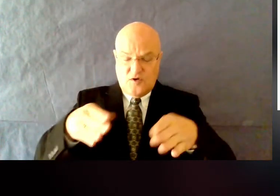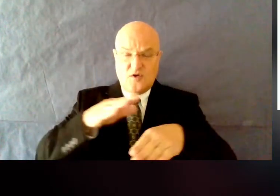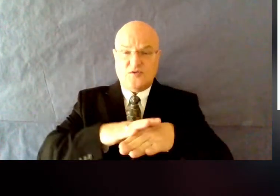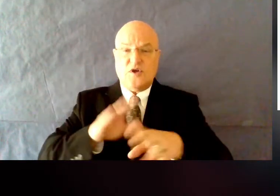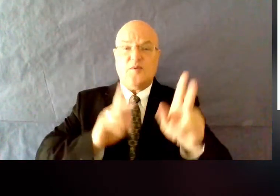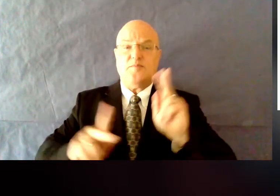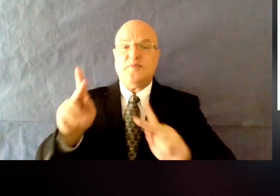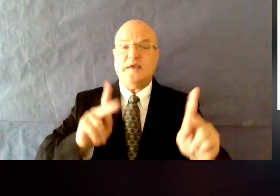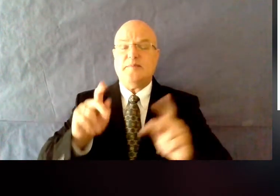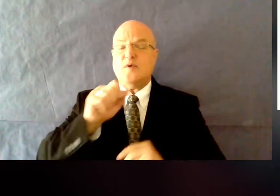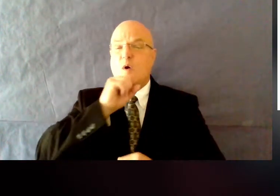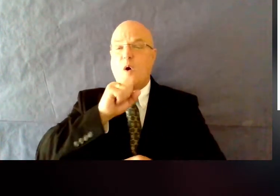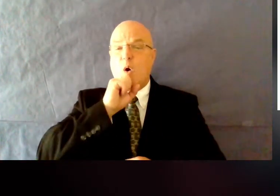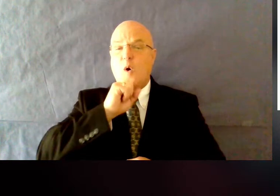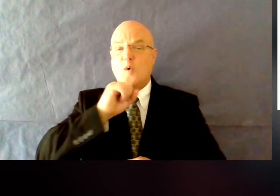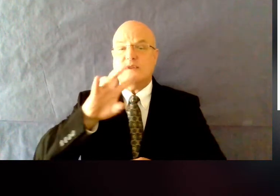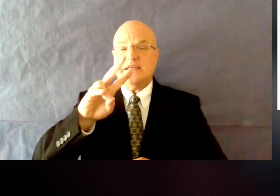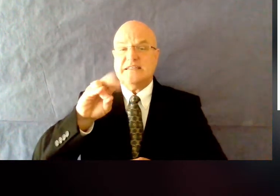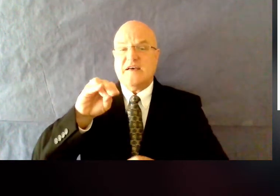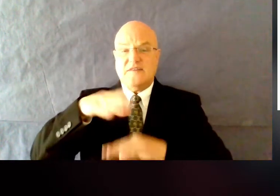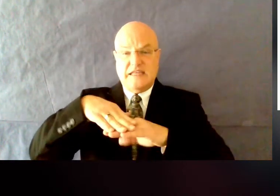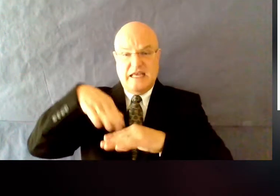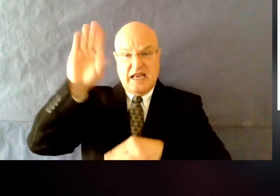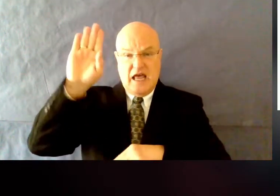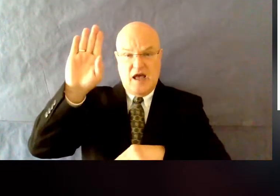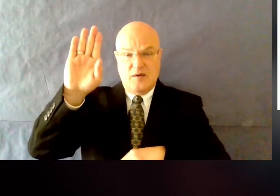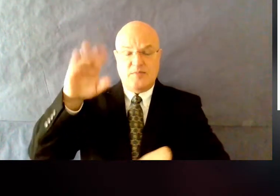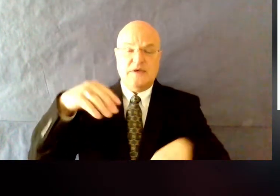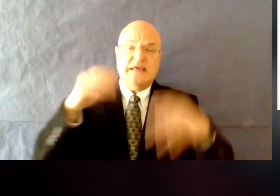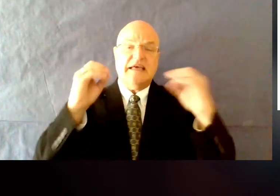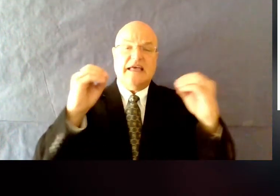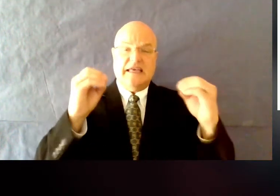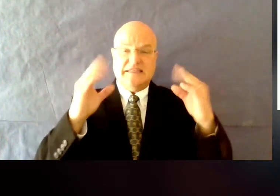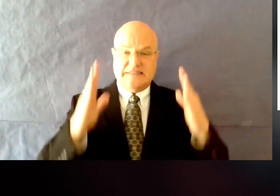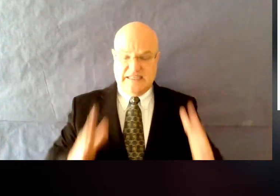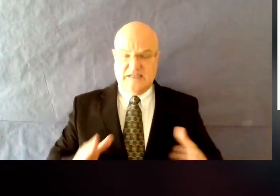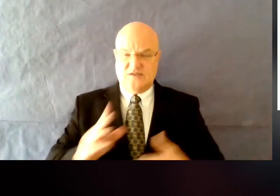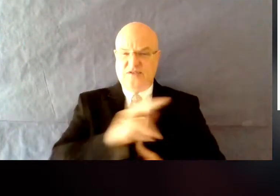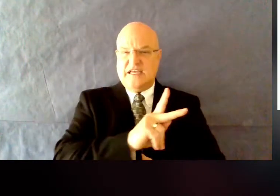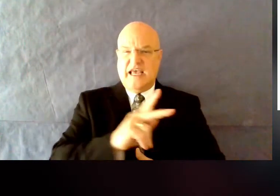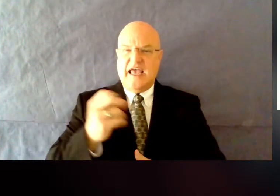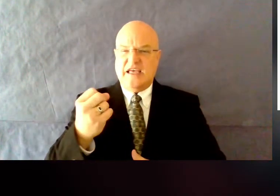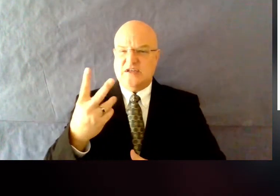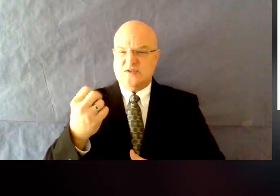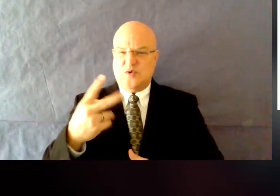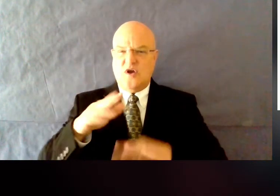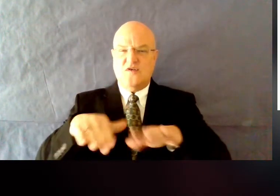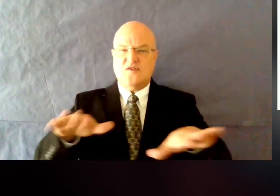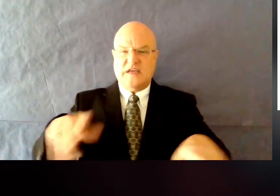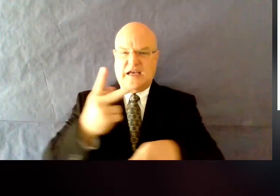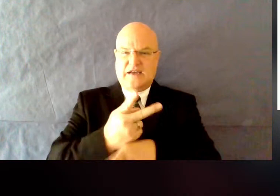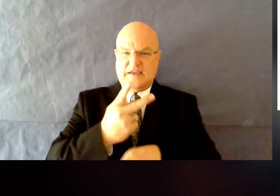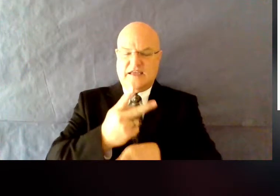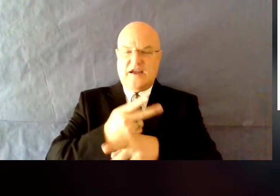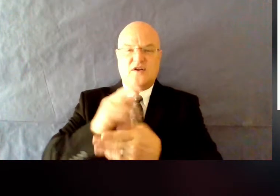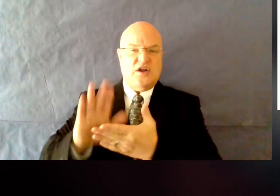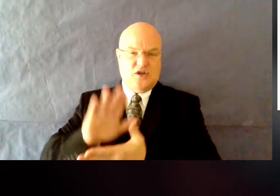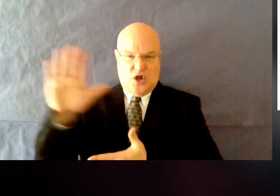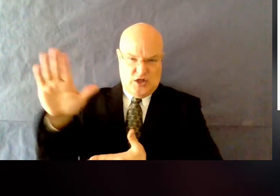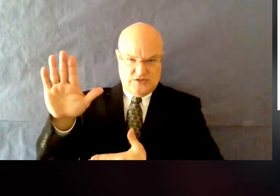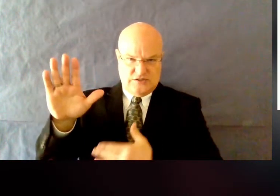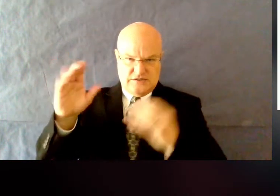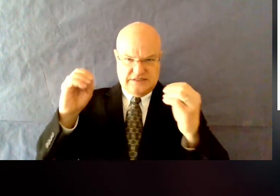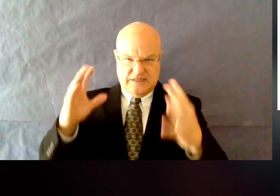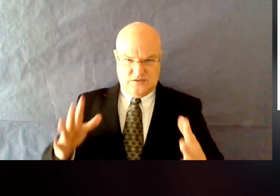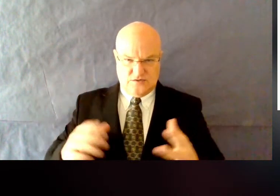Arkansans age 70 or older and education workers, K through 12, child care, and higher ed. We are very